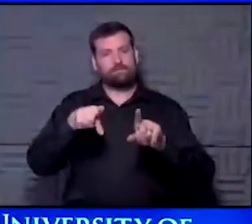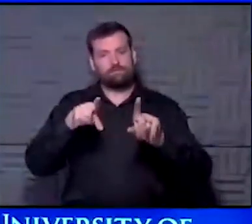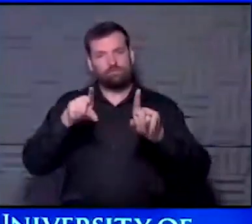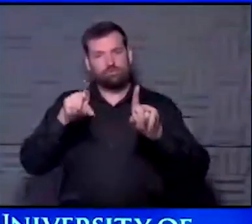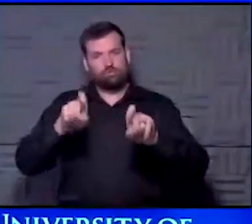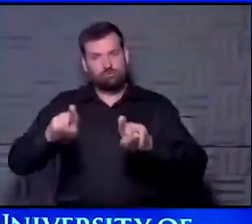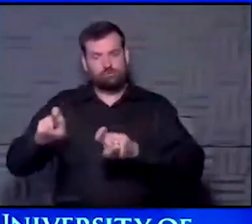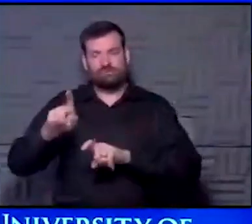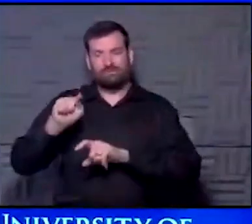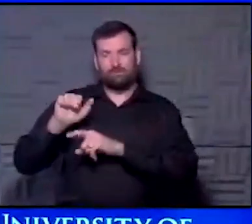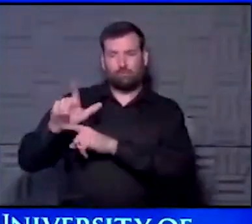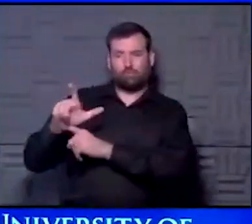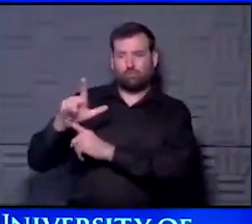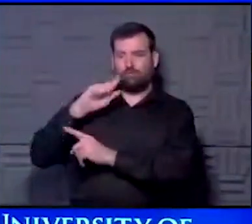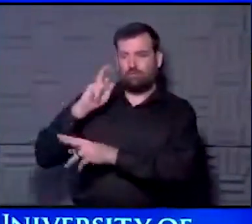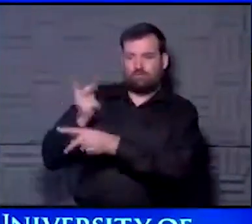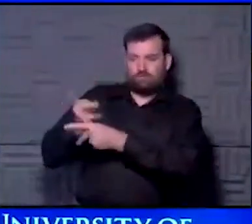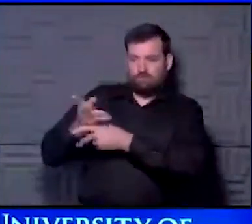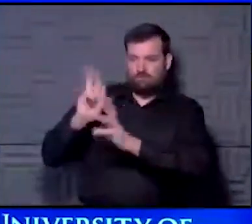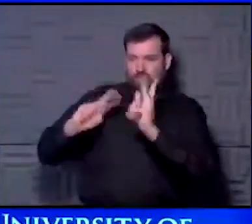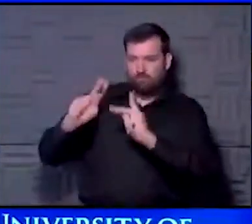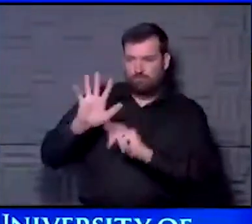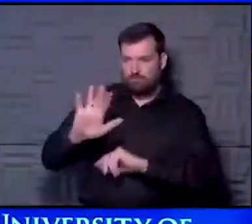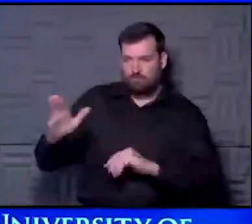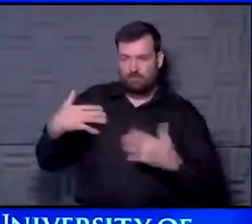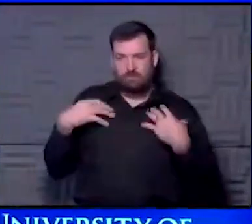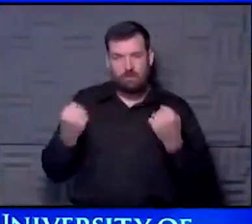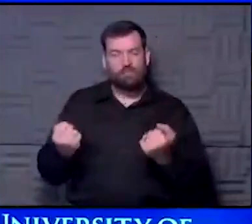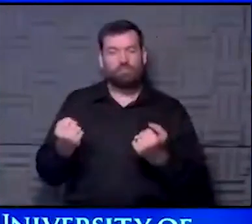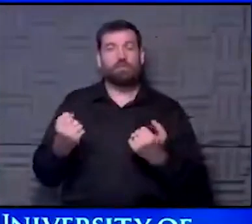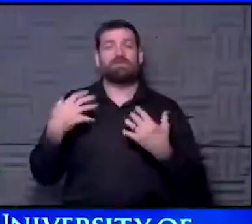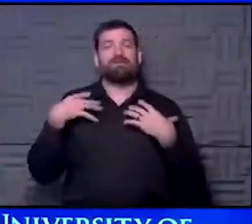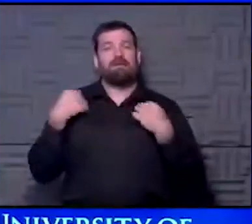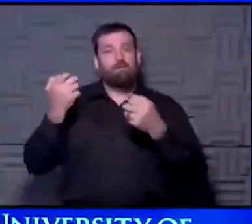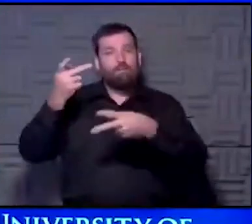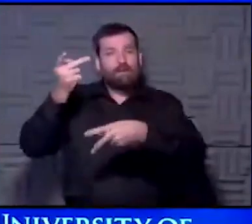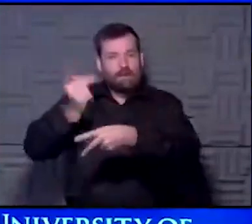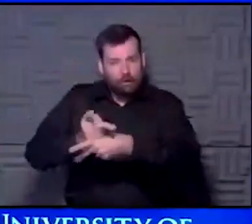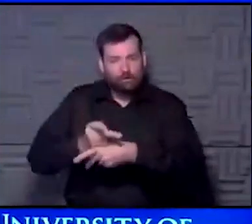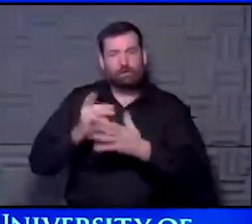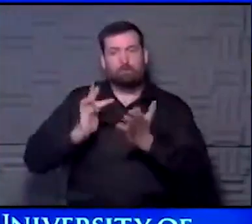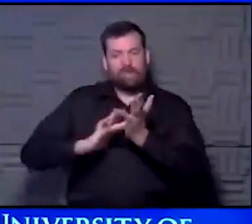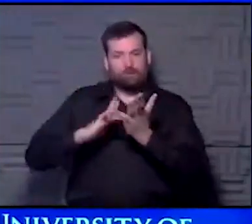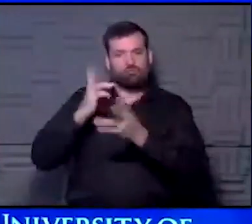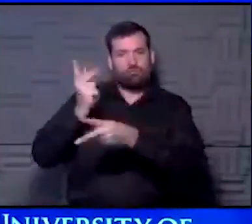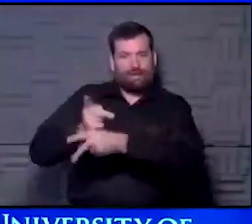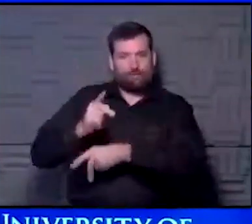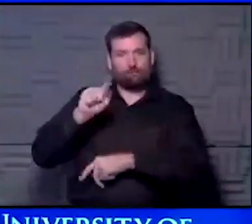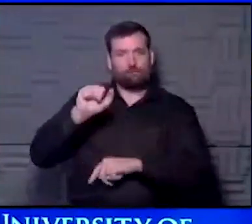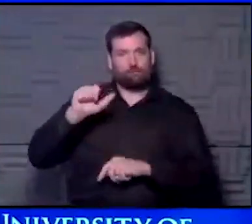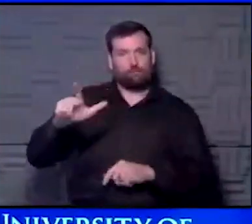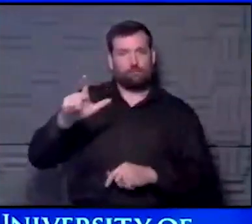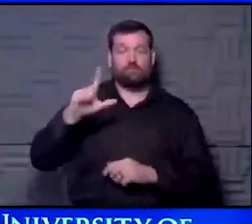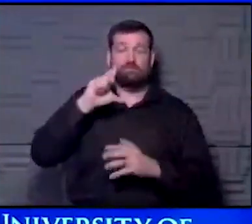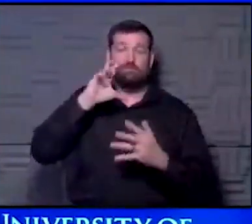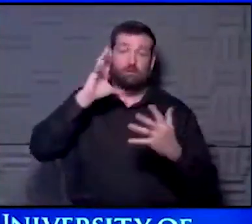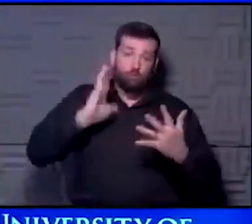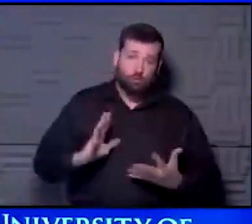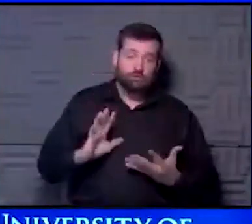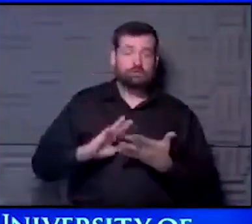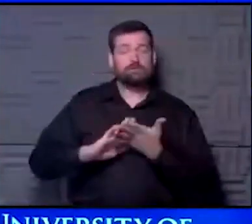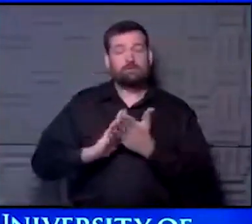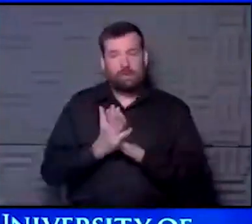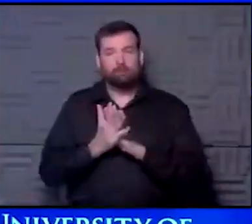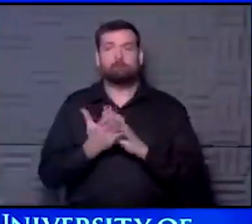It's a tool for trying to take care of folks and for getting good health. It's a health care. It is a medical care tool. But unfortunately, it's become a bit